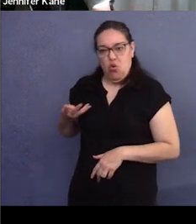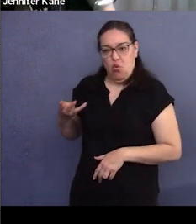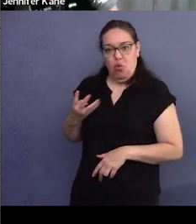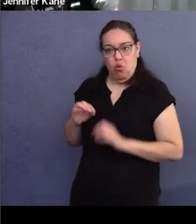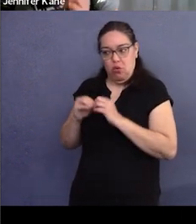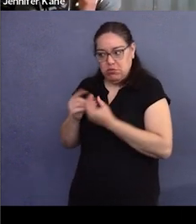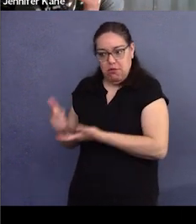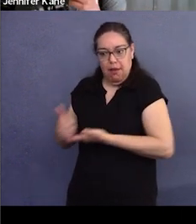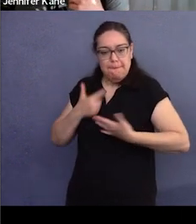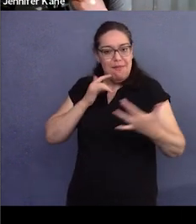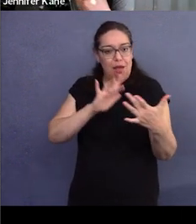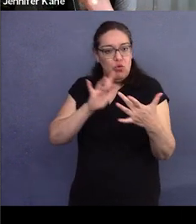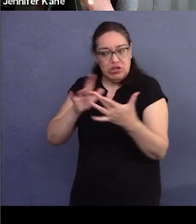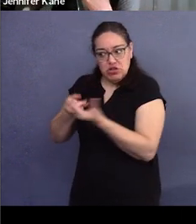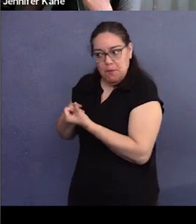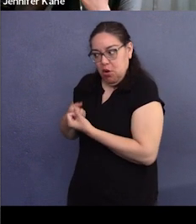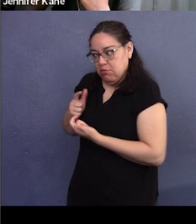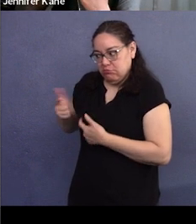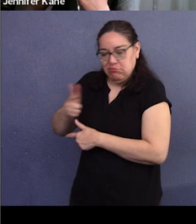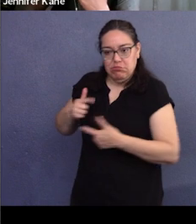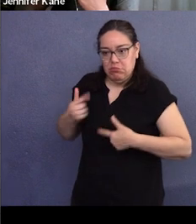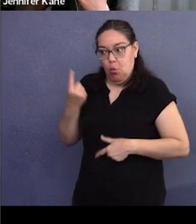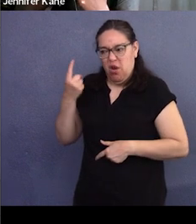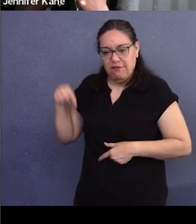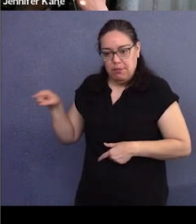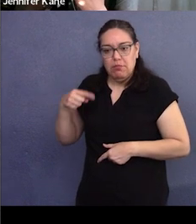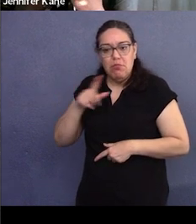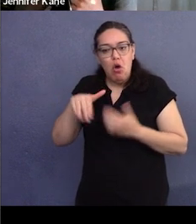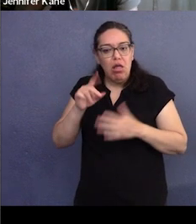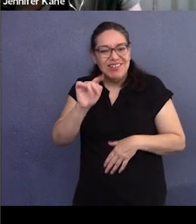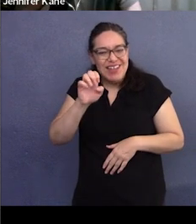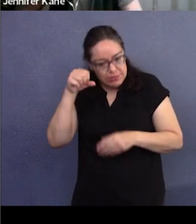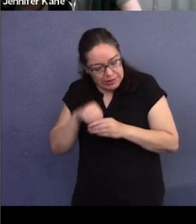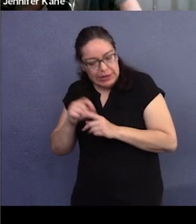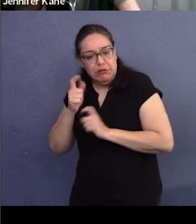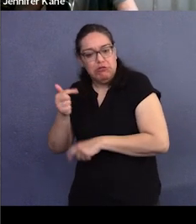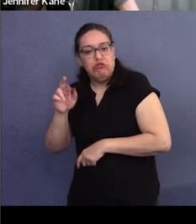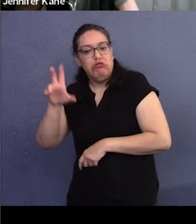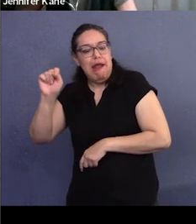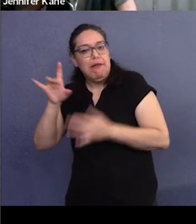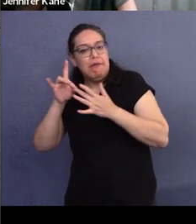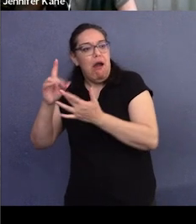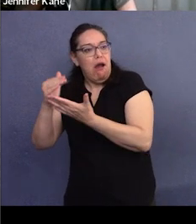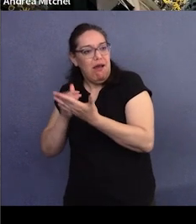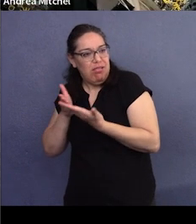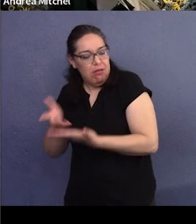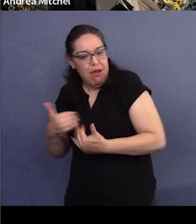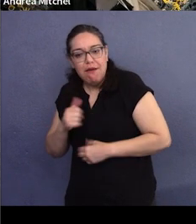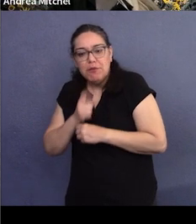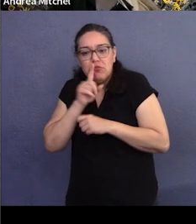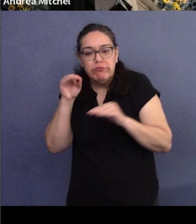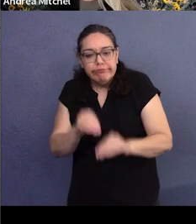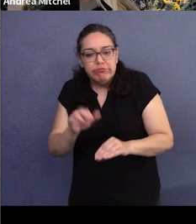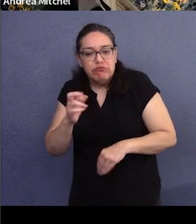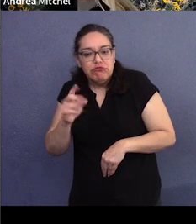outreach and support. And I will make it, all of those dates are listed in the grant guidelines. I'll make sure to put that in the chat again. And so